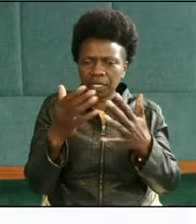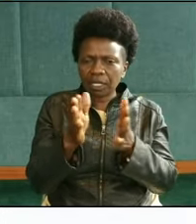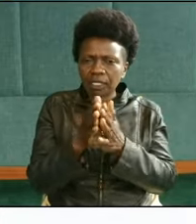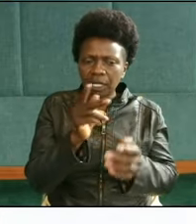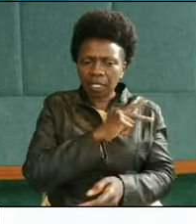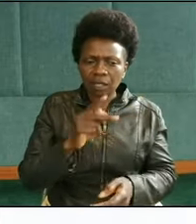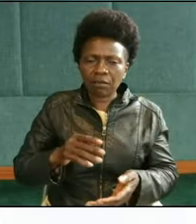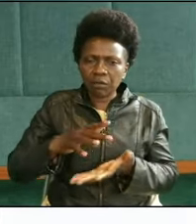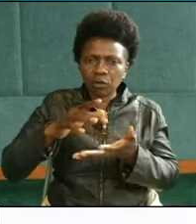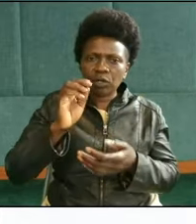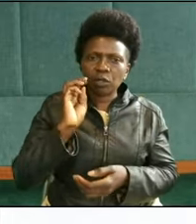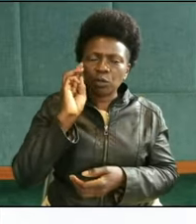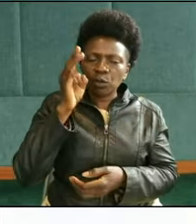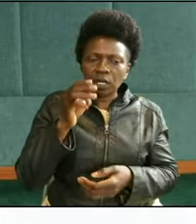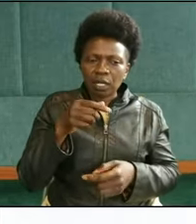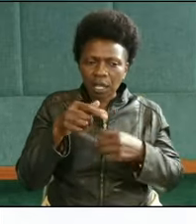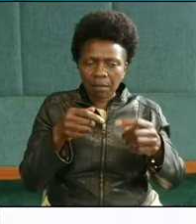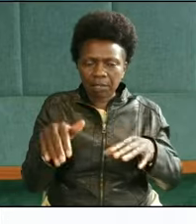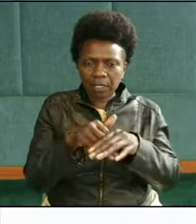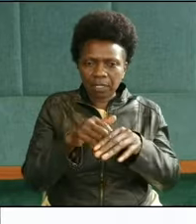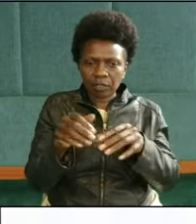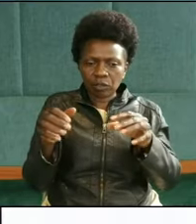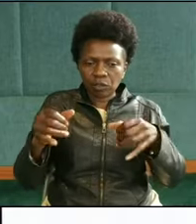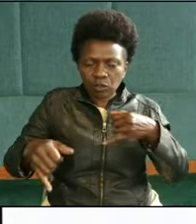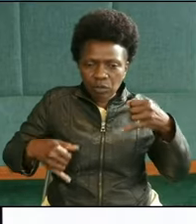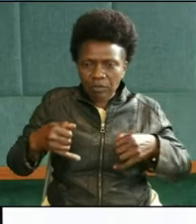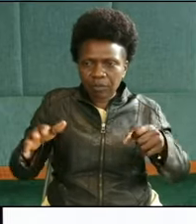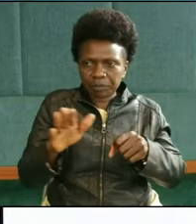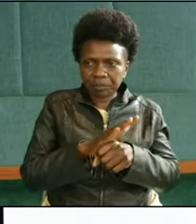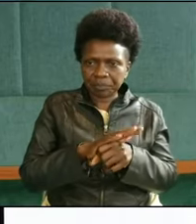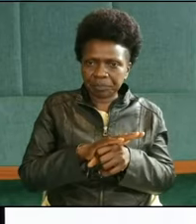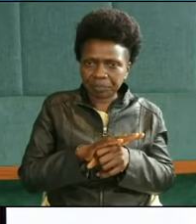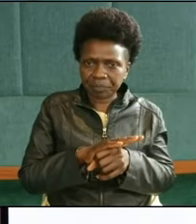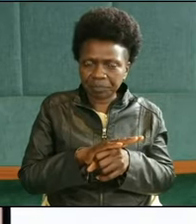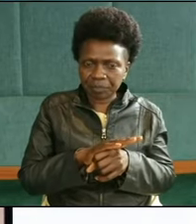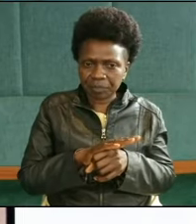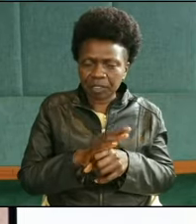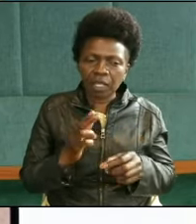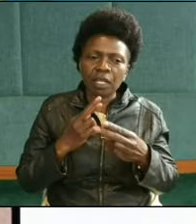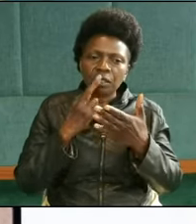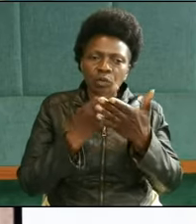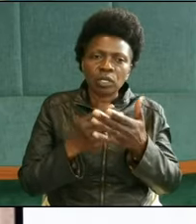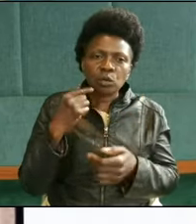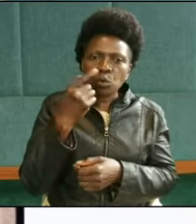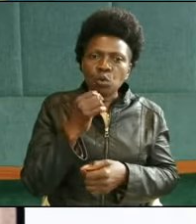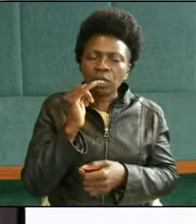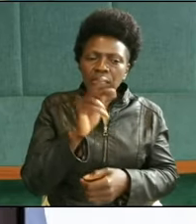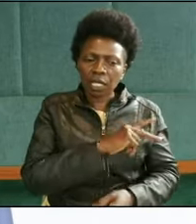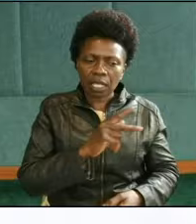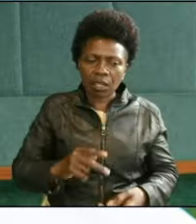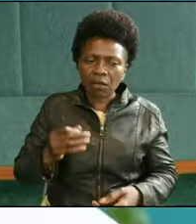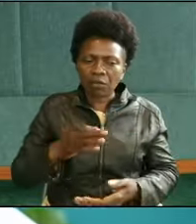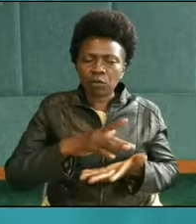of glory shall come in." Joyfully the waiting sentinels respond, "Who is the King